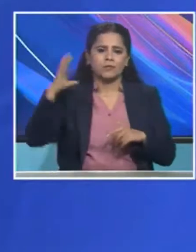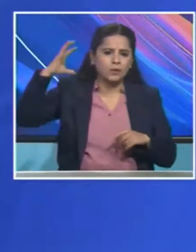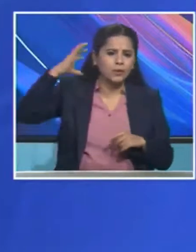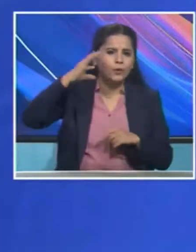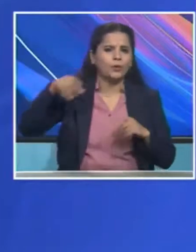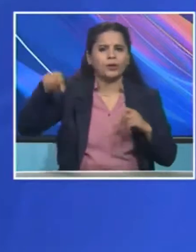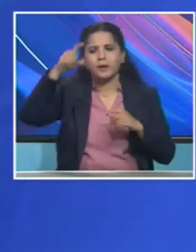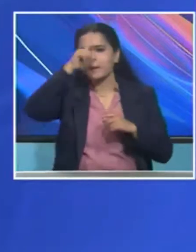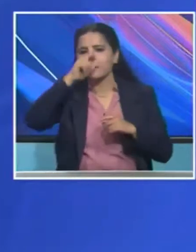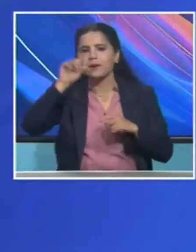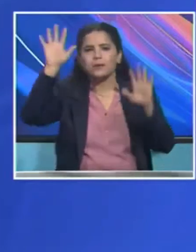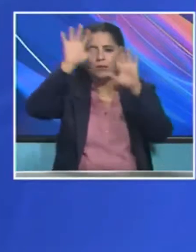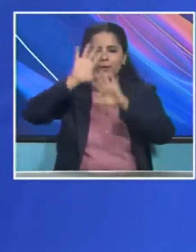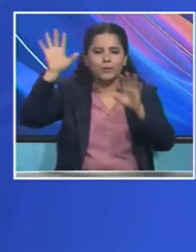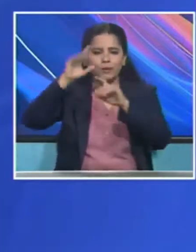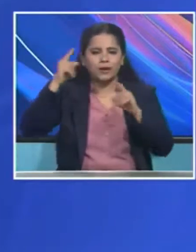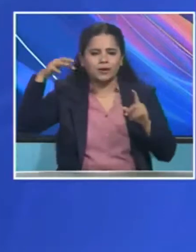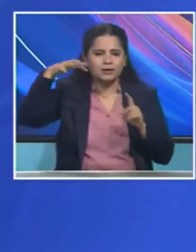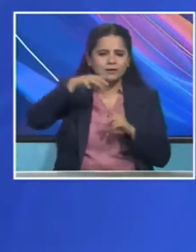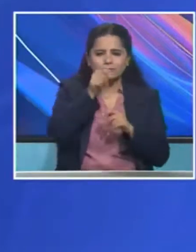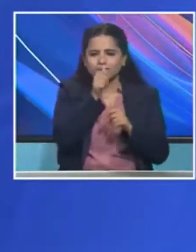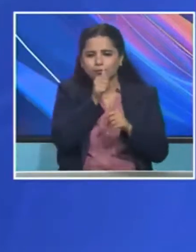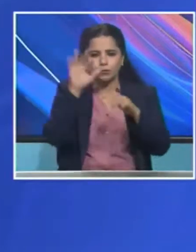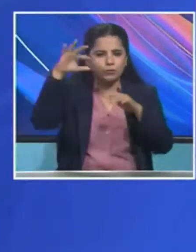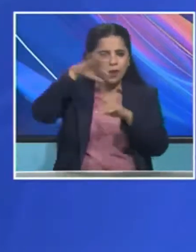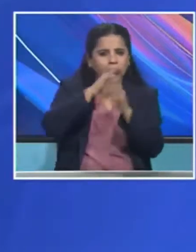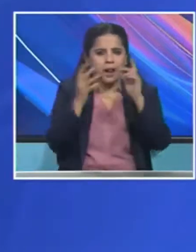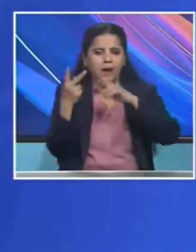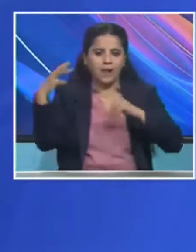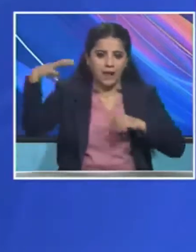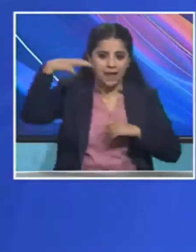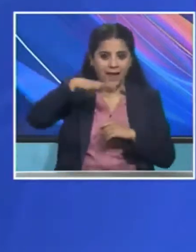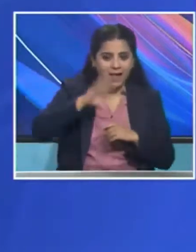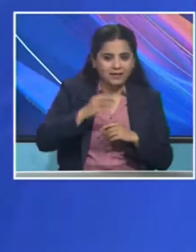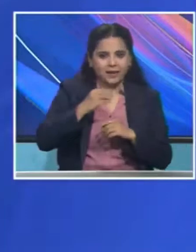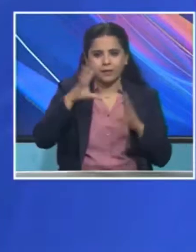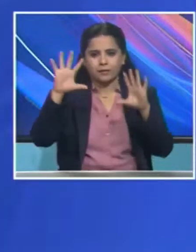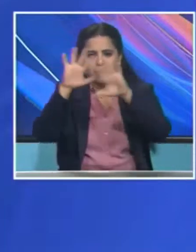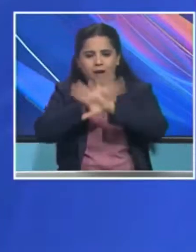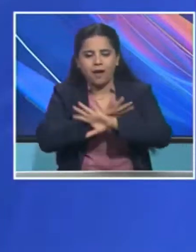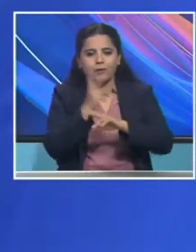and seek, a mild breeze playing along.